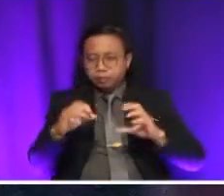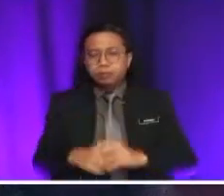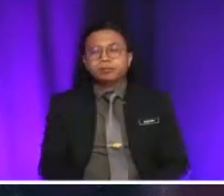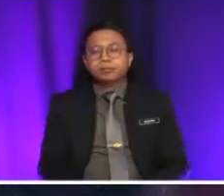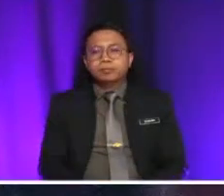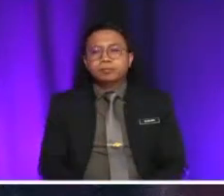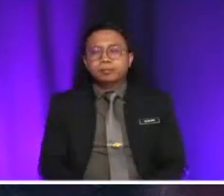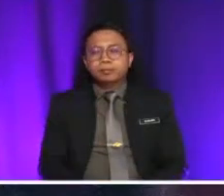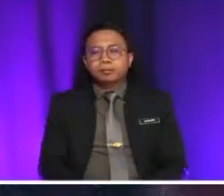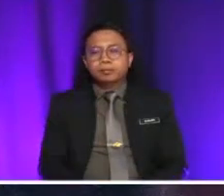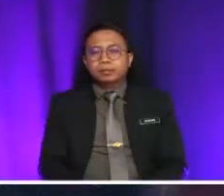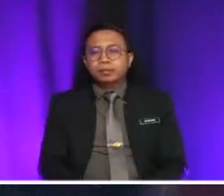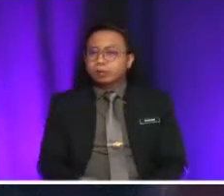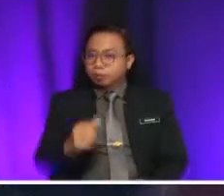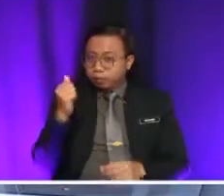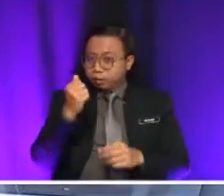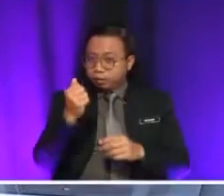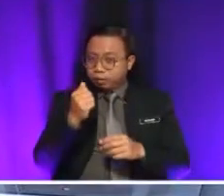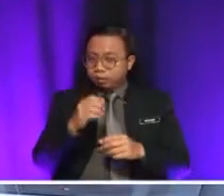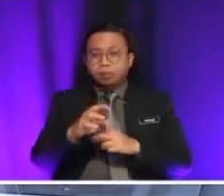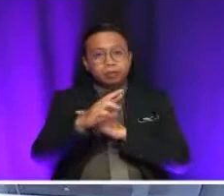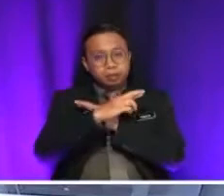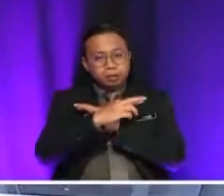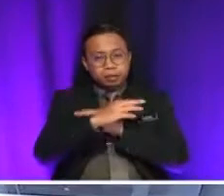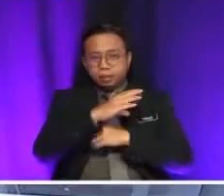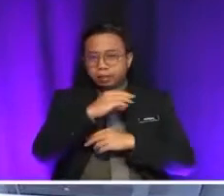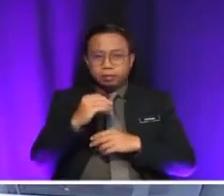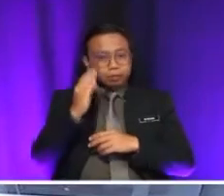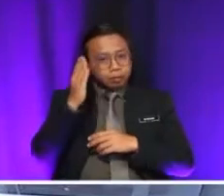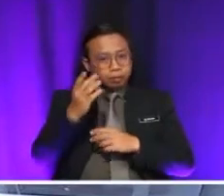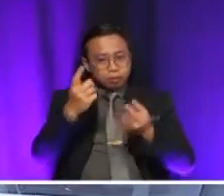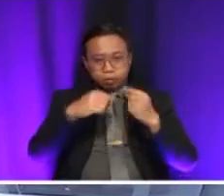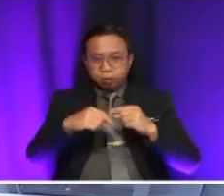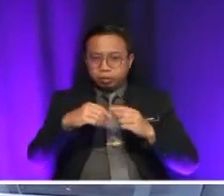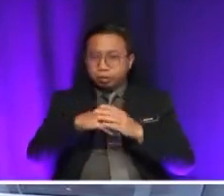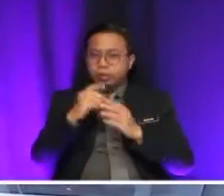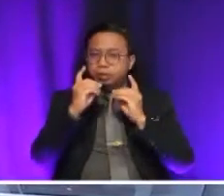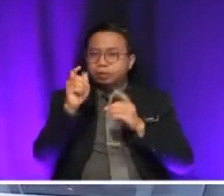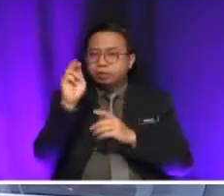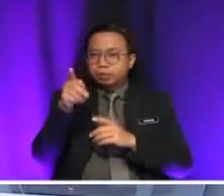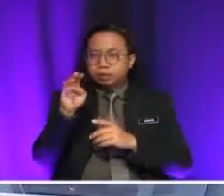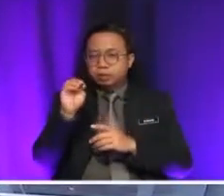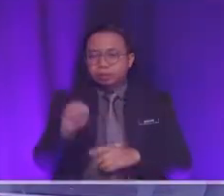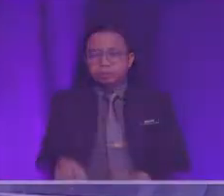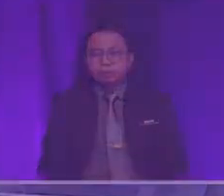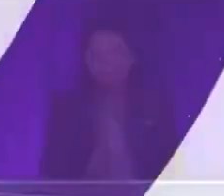Mr. Mohana, you rang the bell. Let's go for a short break now, and we'll be right back here on DD TV KPM.